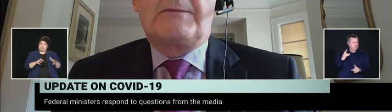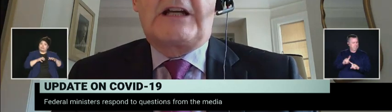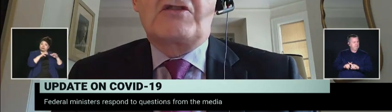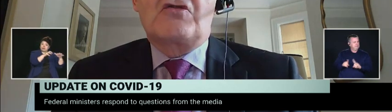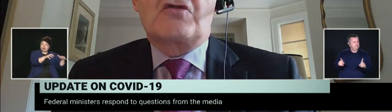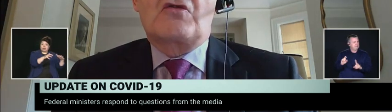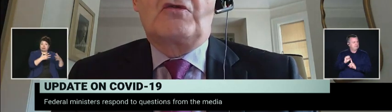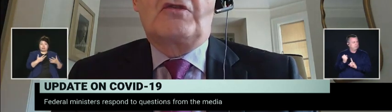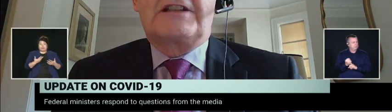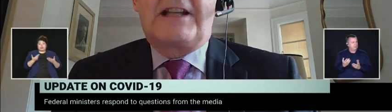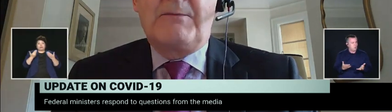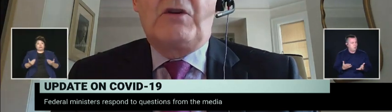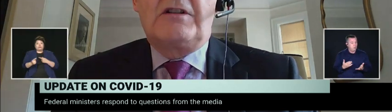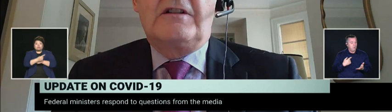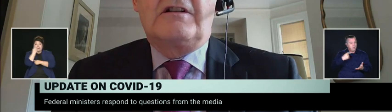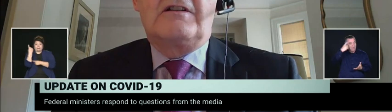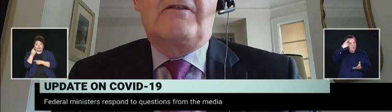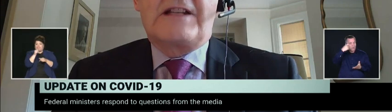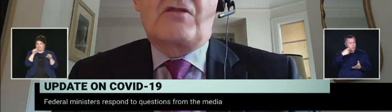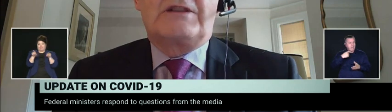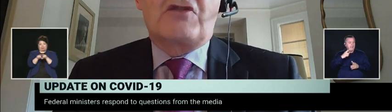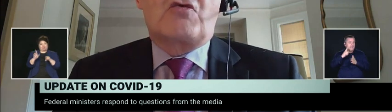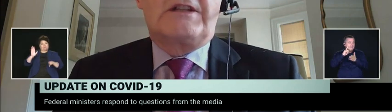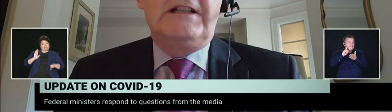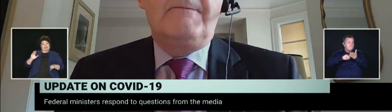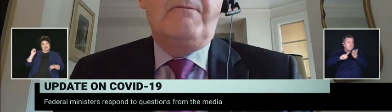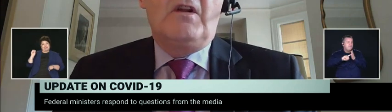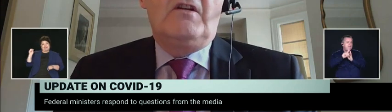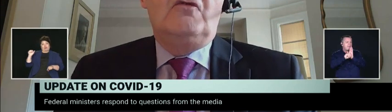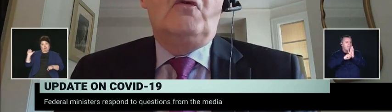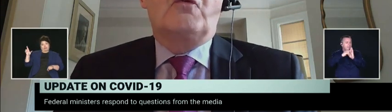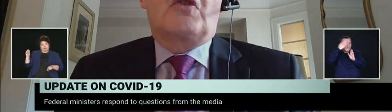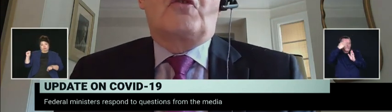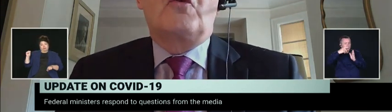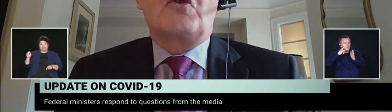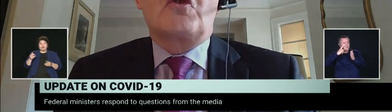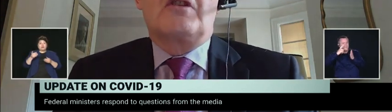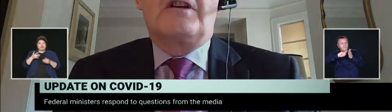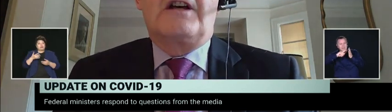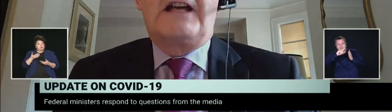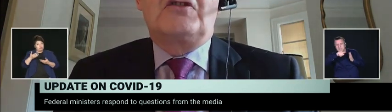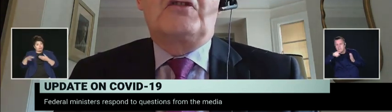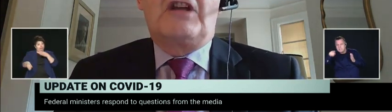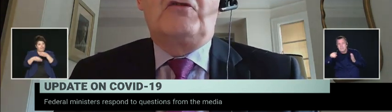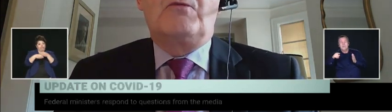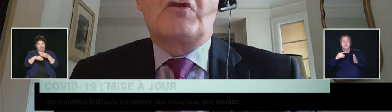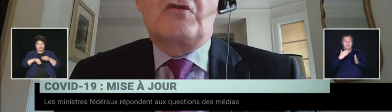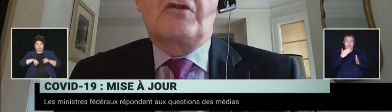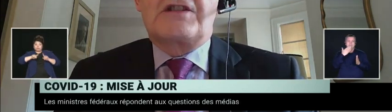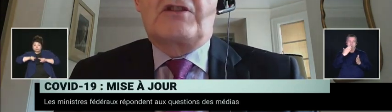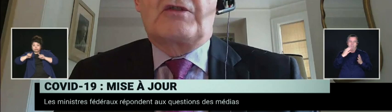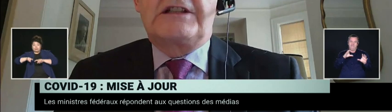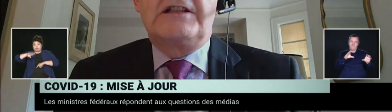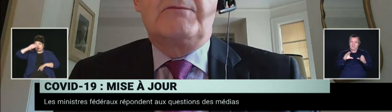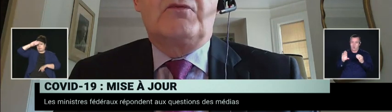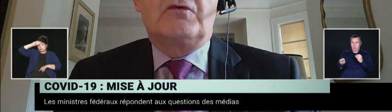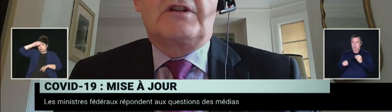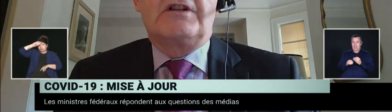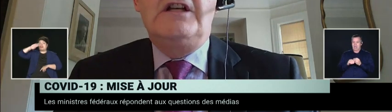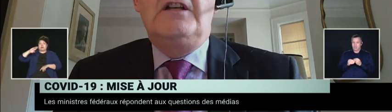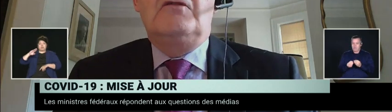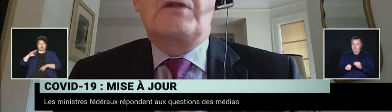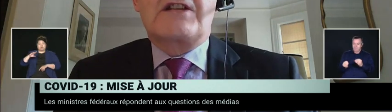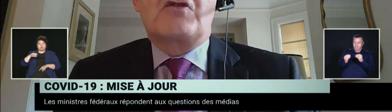prises de température sont de très bonnes façons d'ajouter une autre couche à nos mesures de sécurité